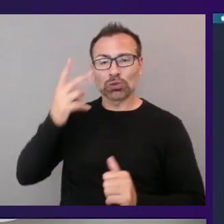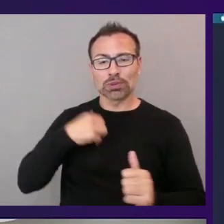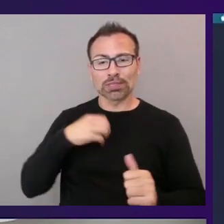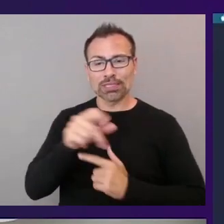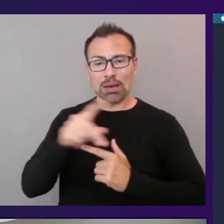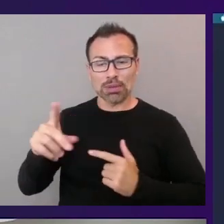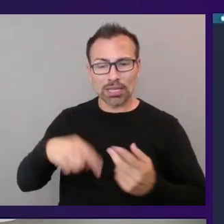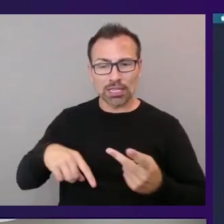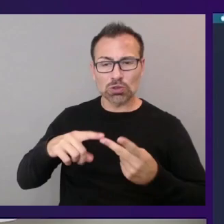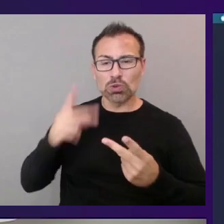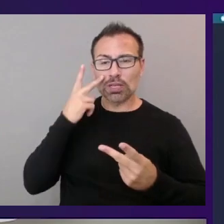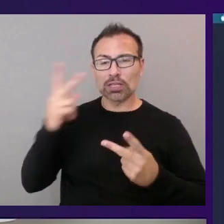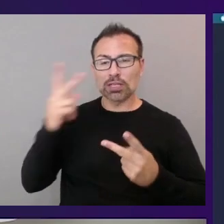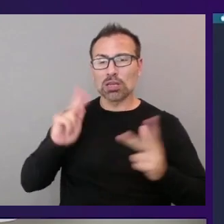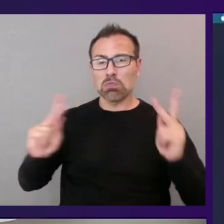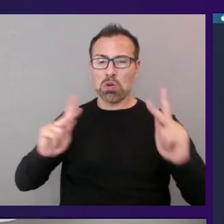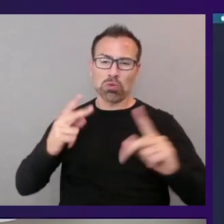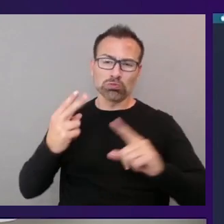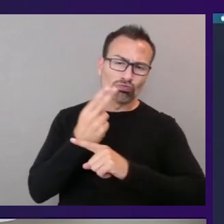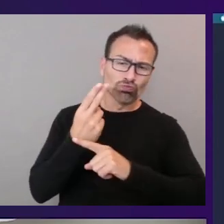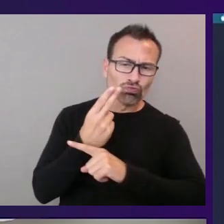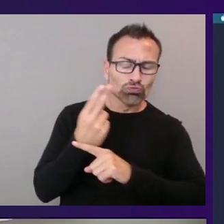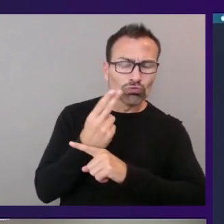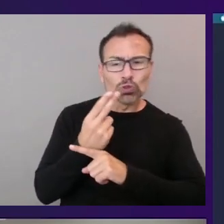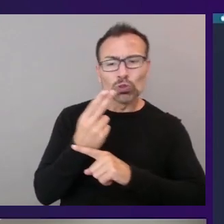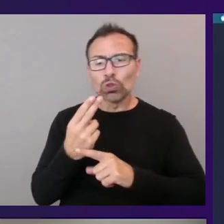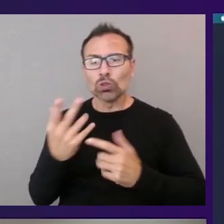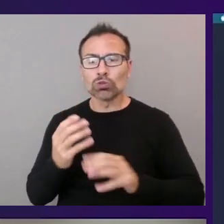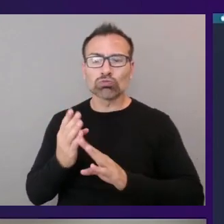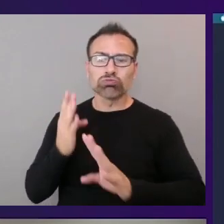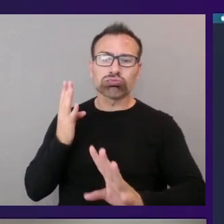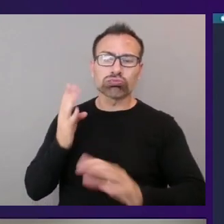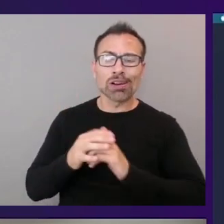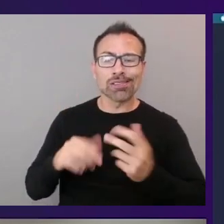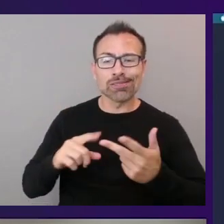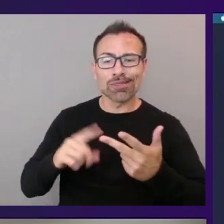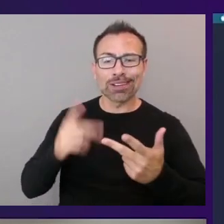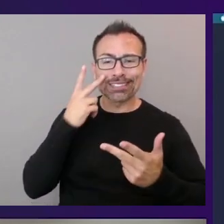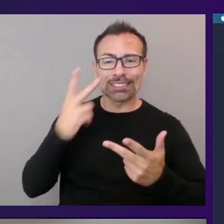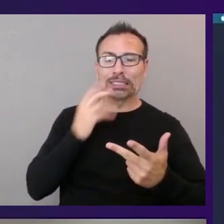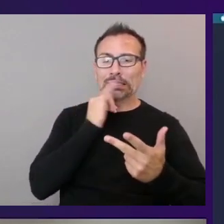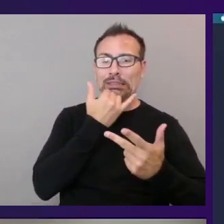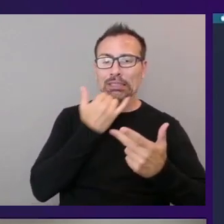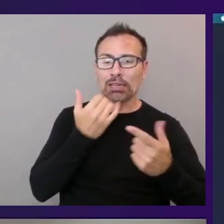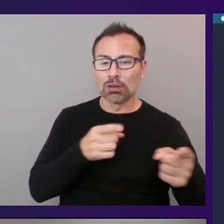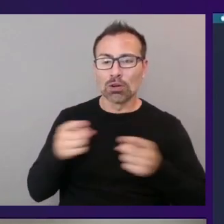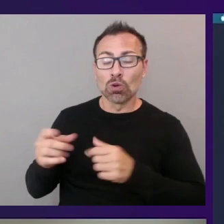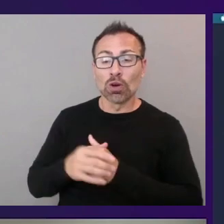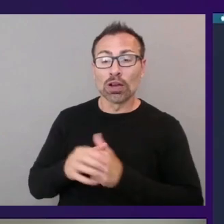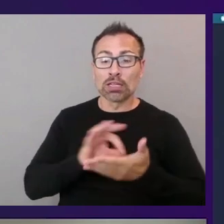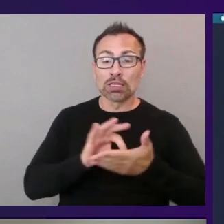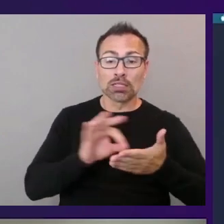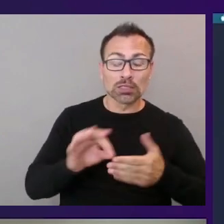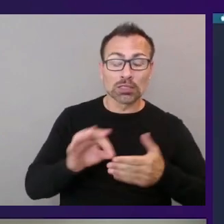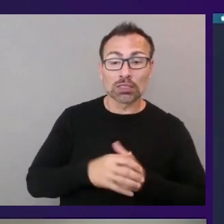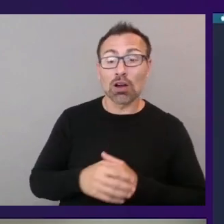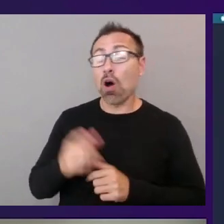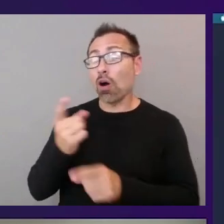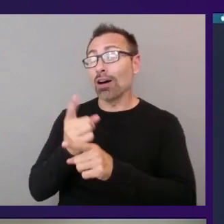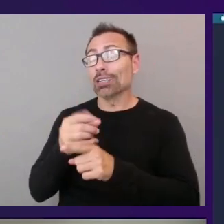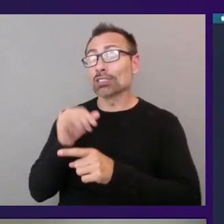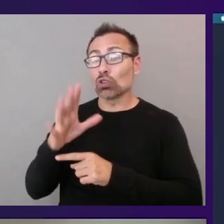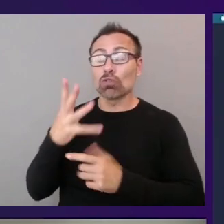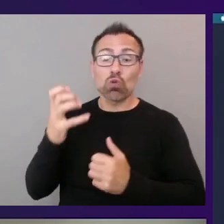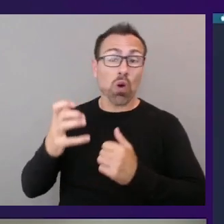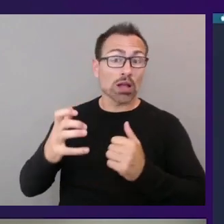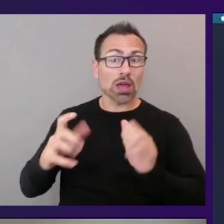site, our error rates. It's possible to configure alarms. So if we want to be notified, for example, if there's a jump in the number of